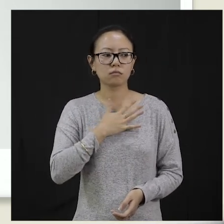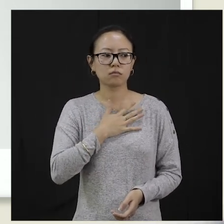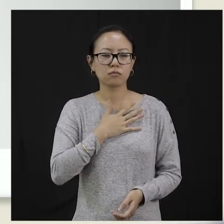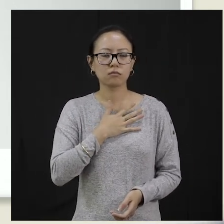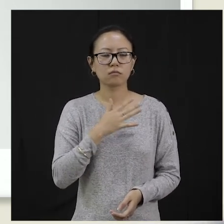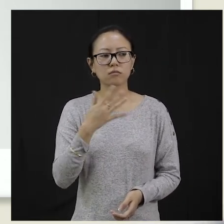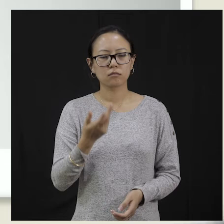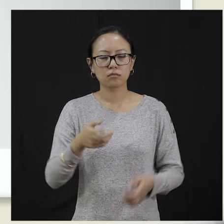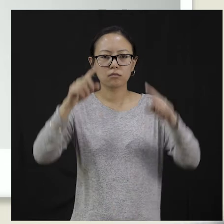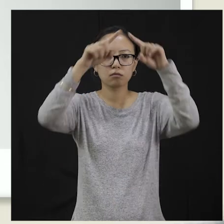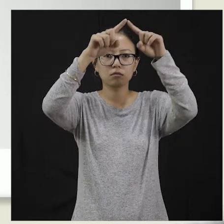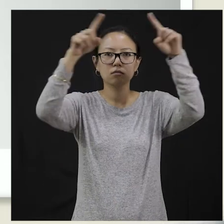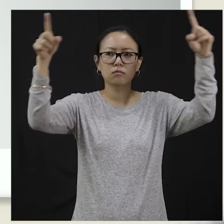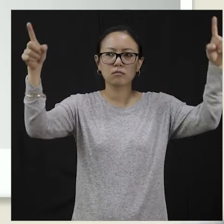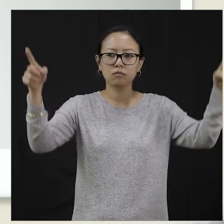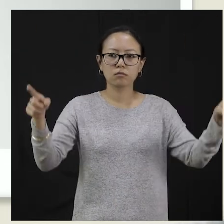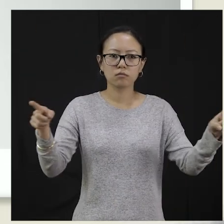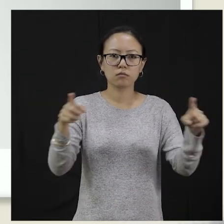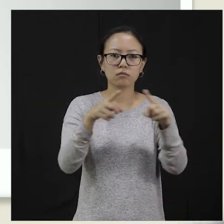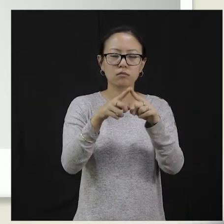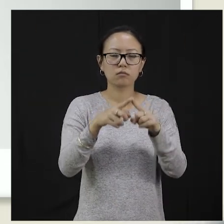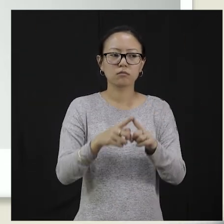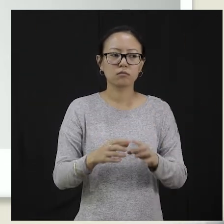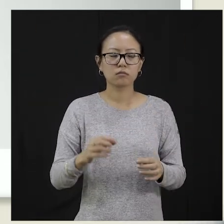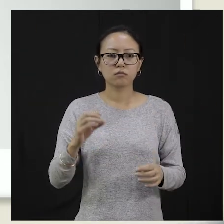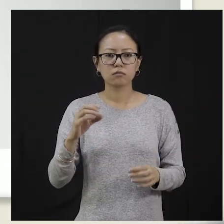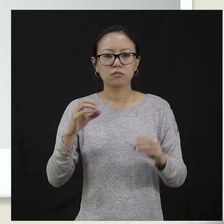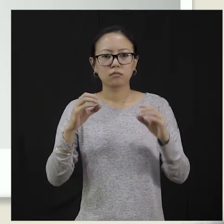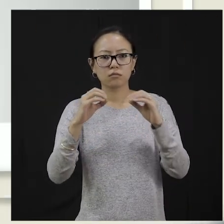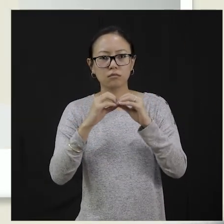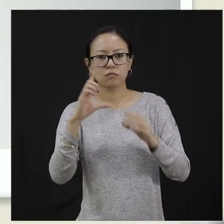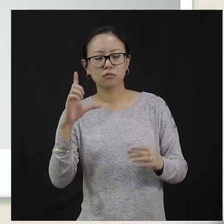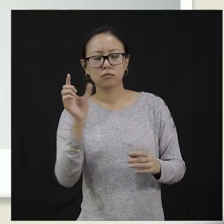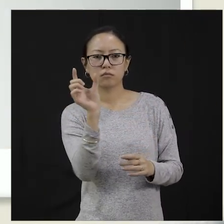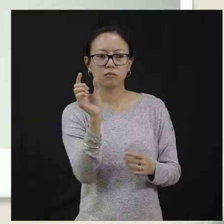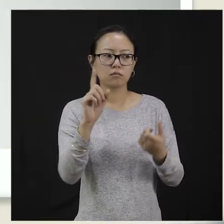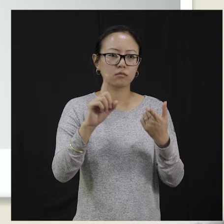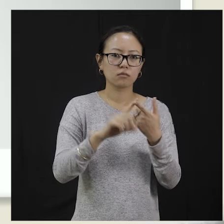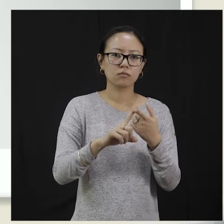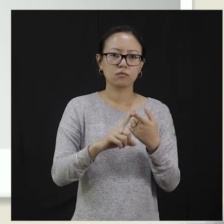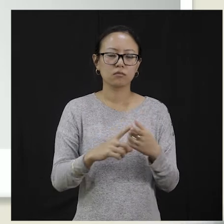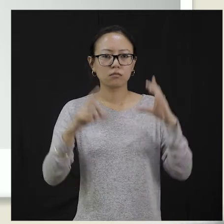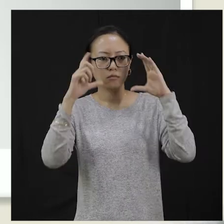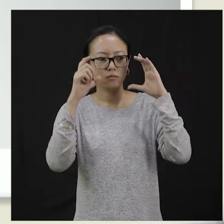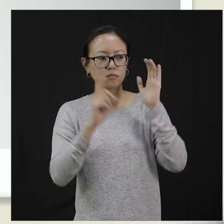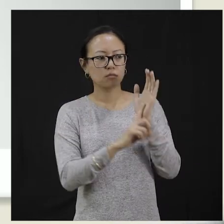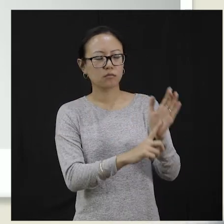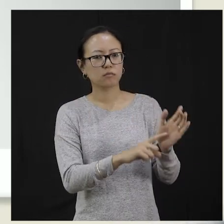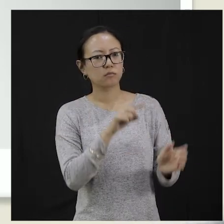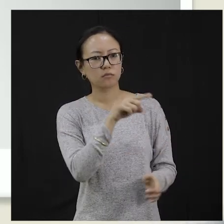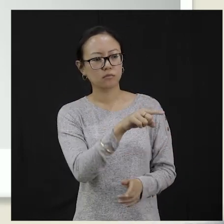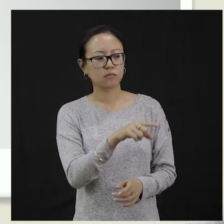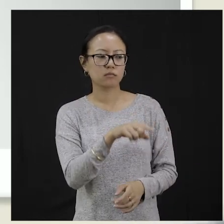the triangles green and the rectangles blue. Okay? Then, like this. Okay? You